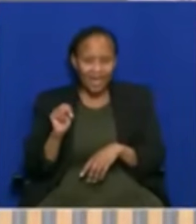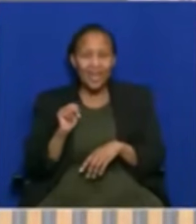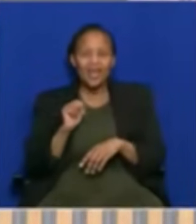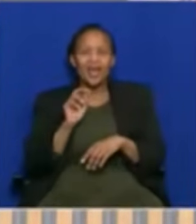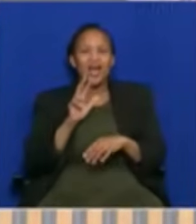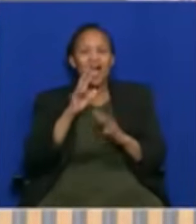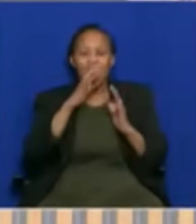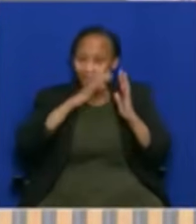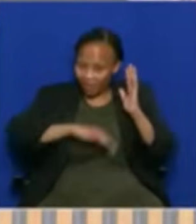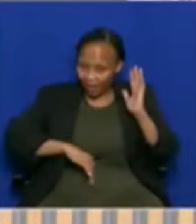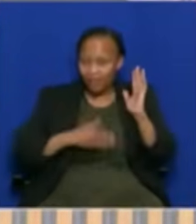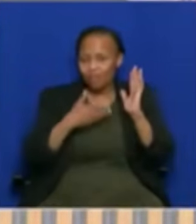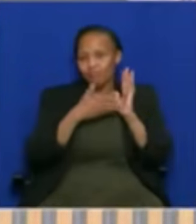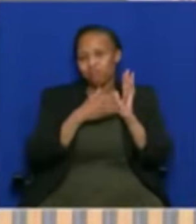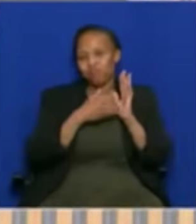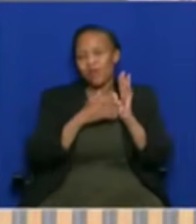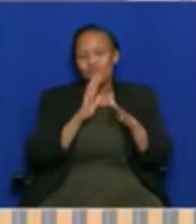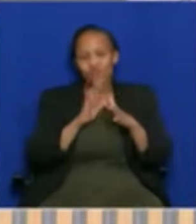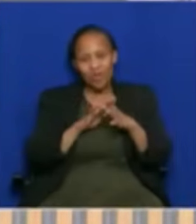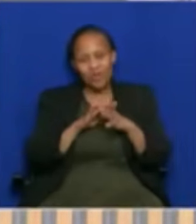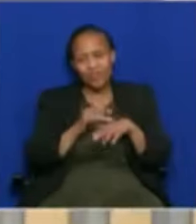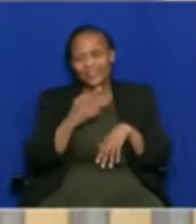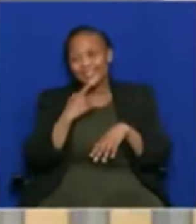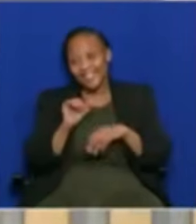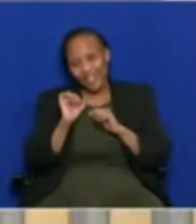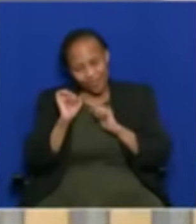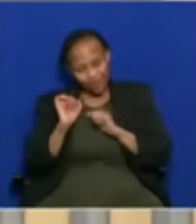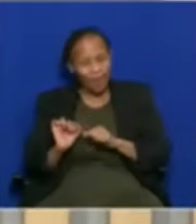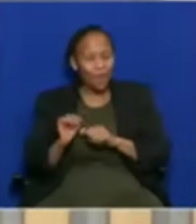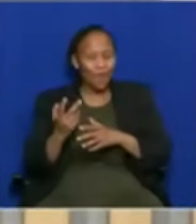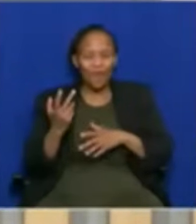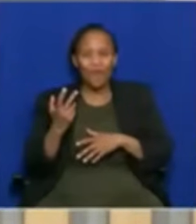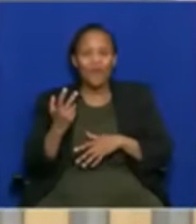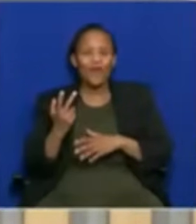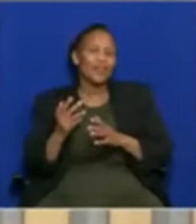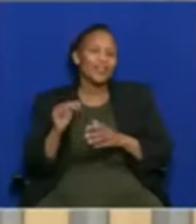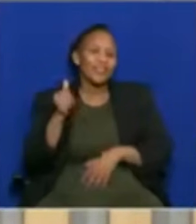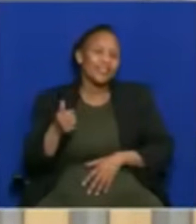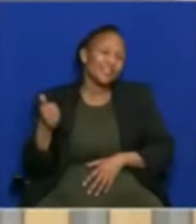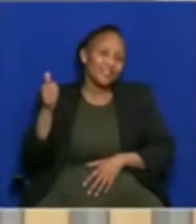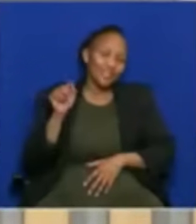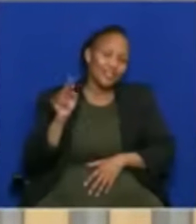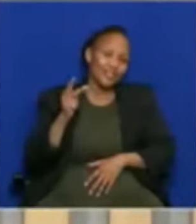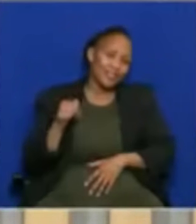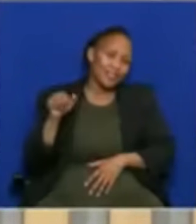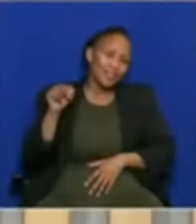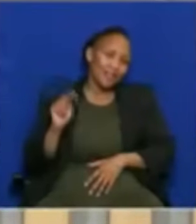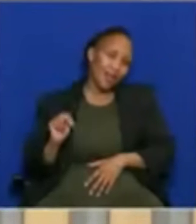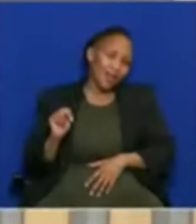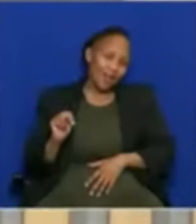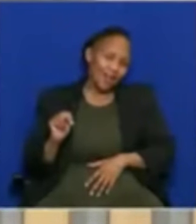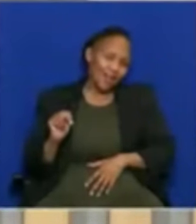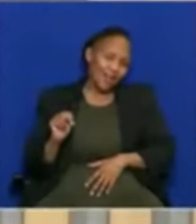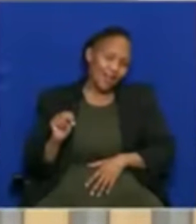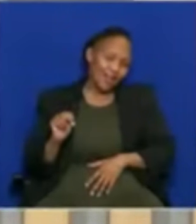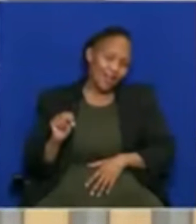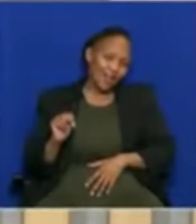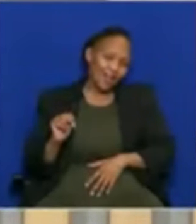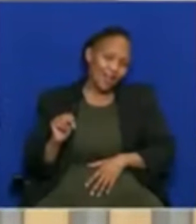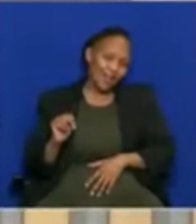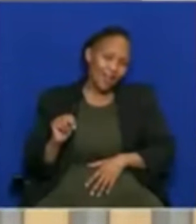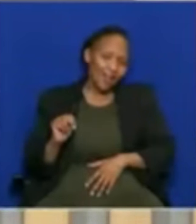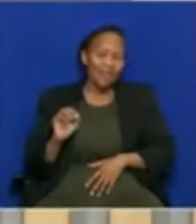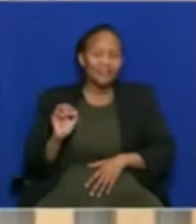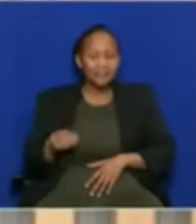Yes, it's General Khan's statement. Chair, Commissioners, it's that time of the day. Yes. It's been a marathon. Okay, now this